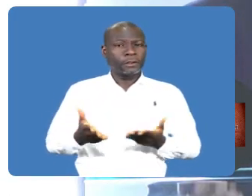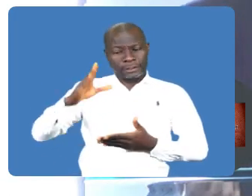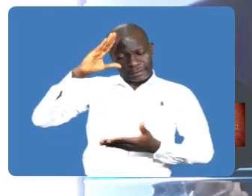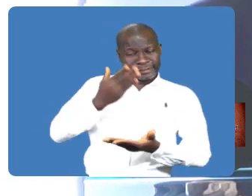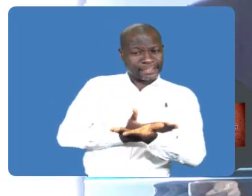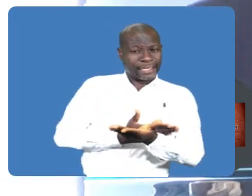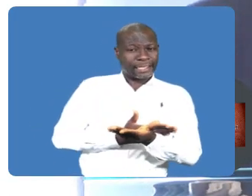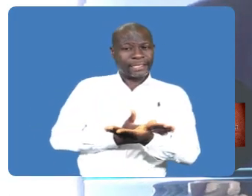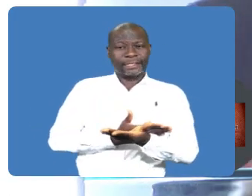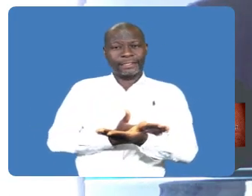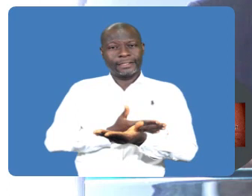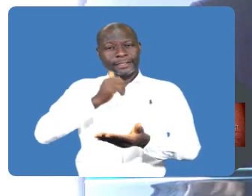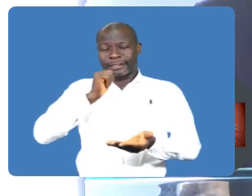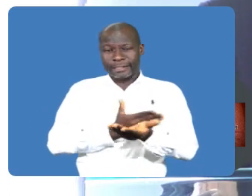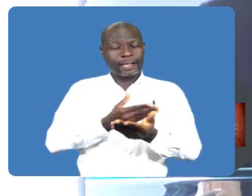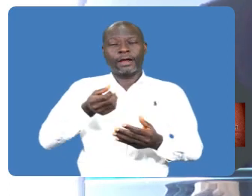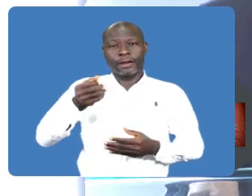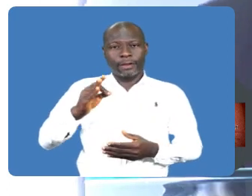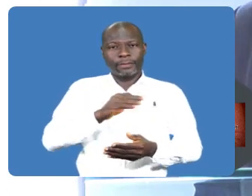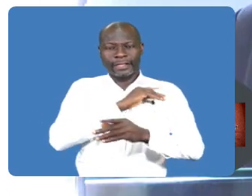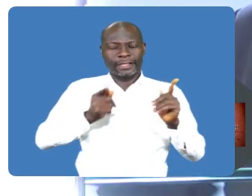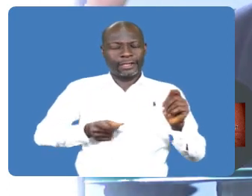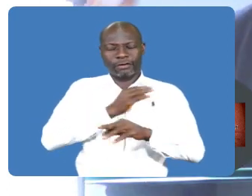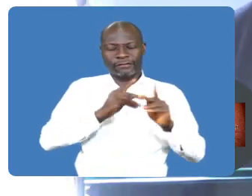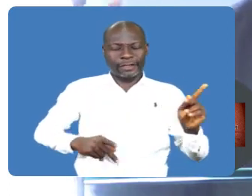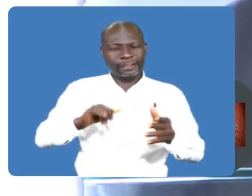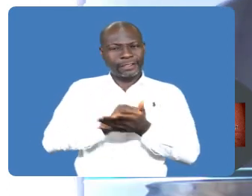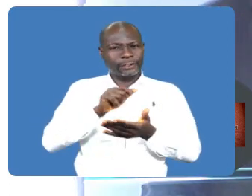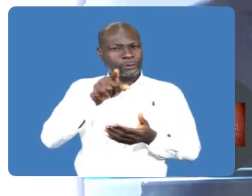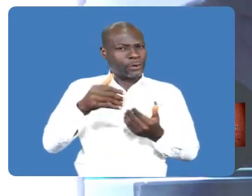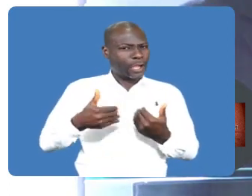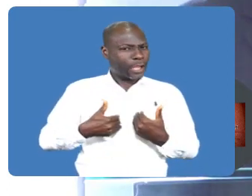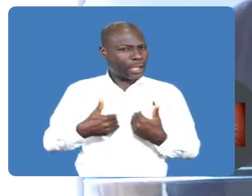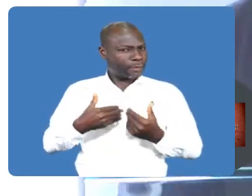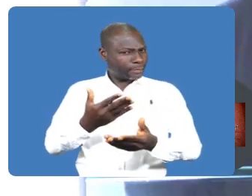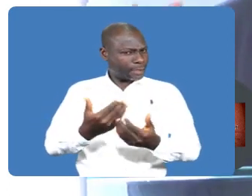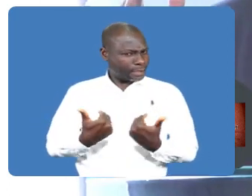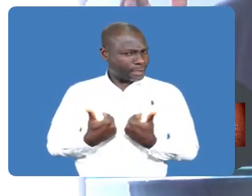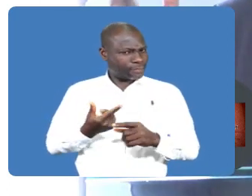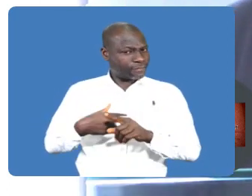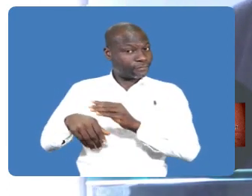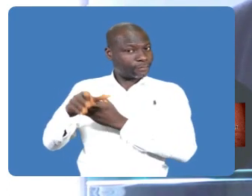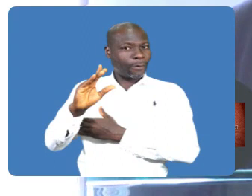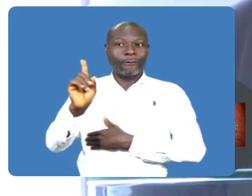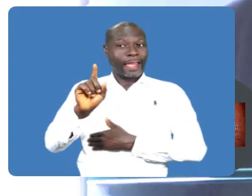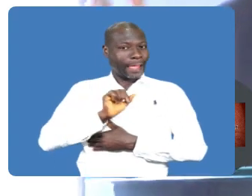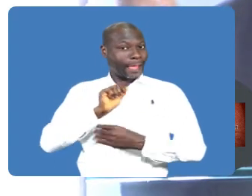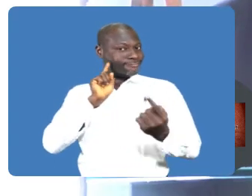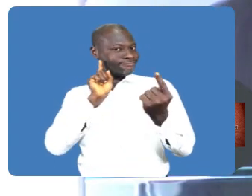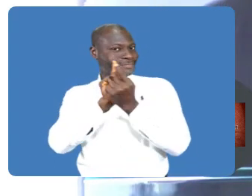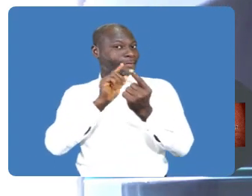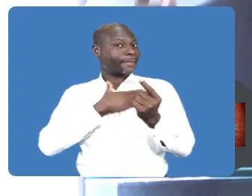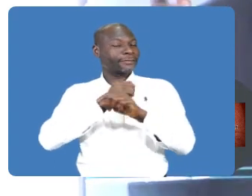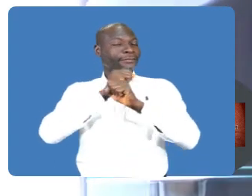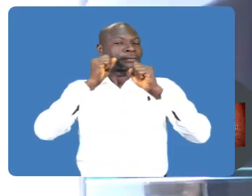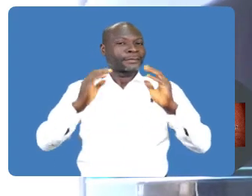and daughters of the King of Kings and Lord of Lords. What is the greatest thing that we have achieved is that it is the place where I